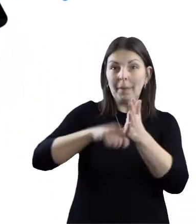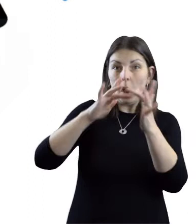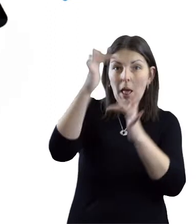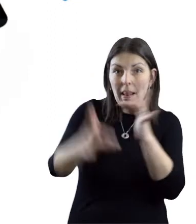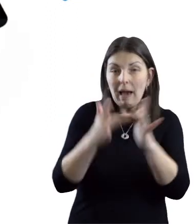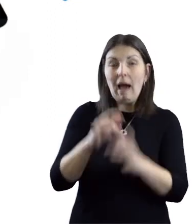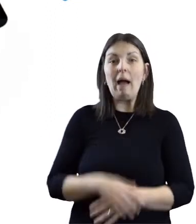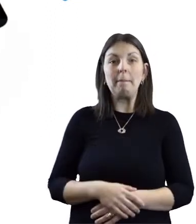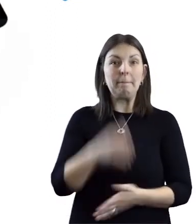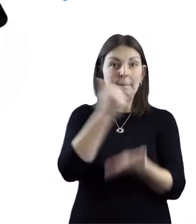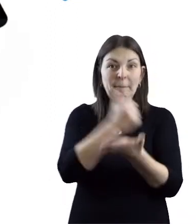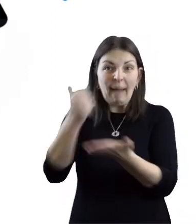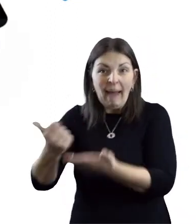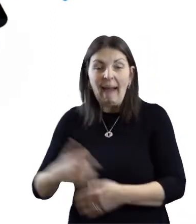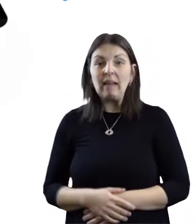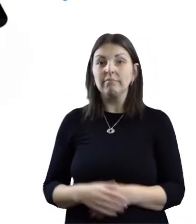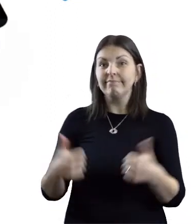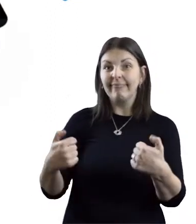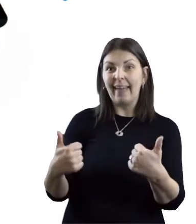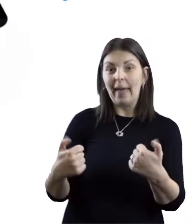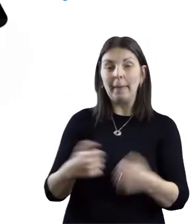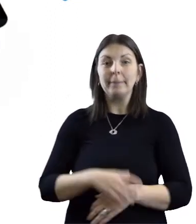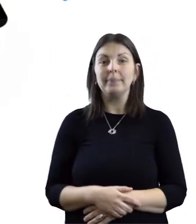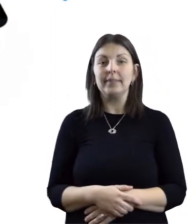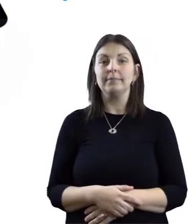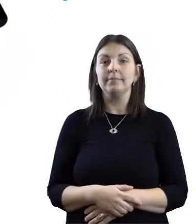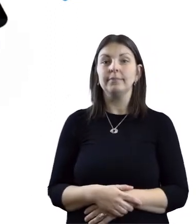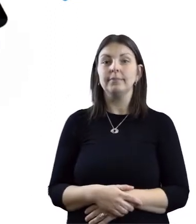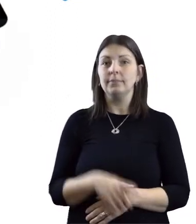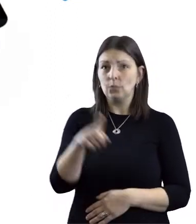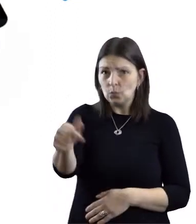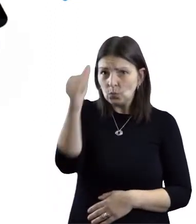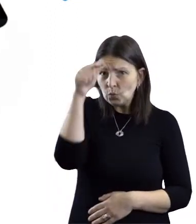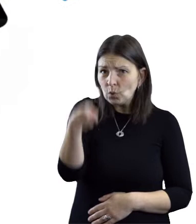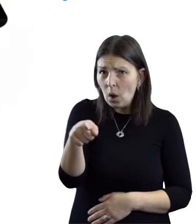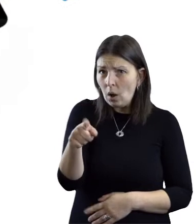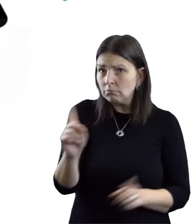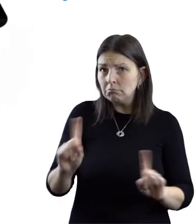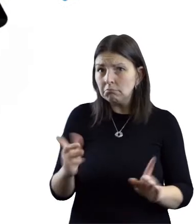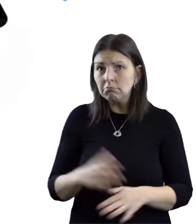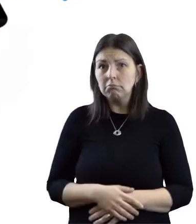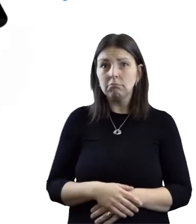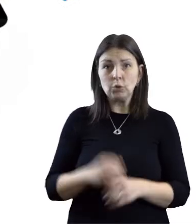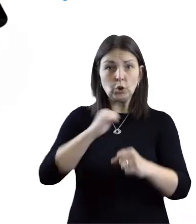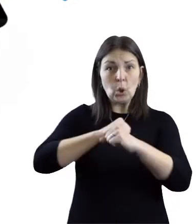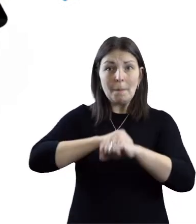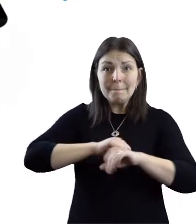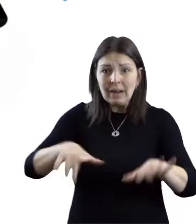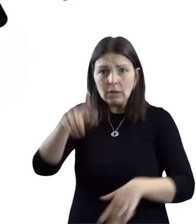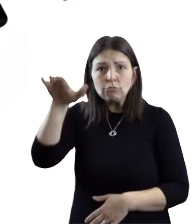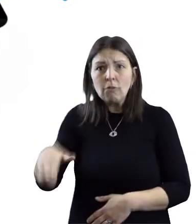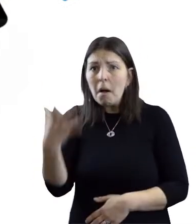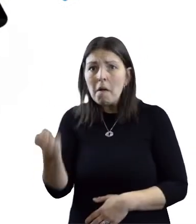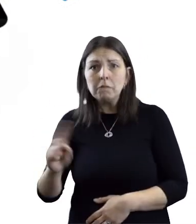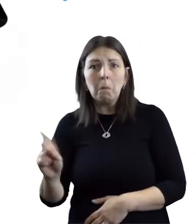Do you know what social media accounts your child has? Do you keep a record of the social media account ID as well as the name